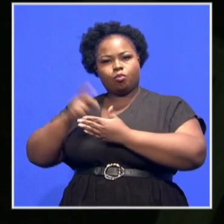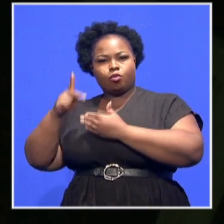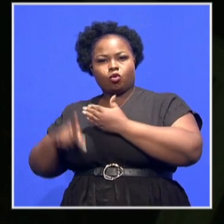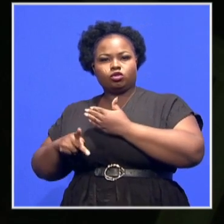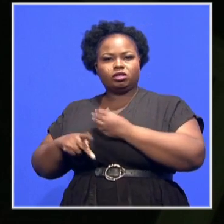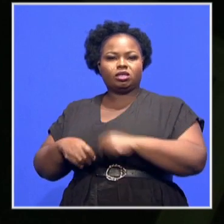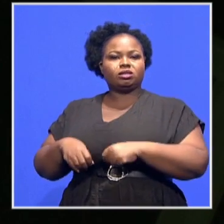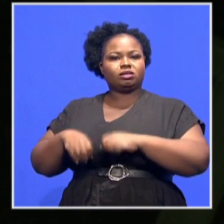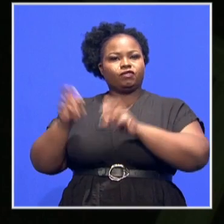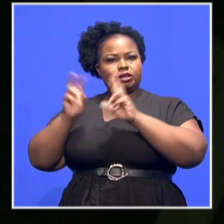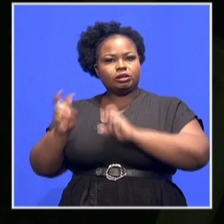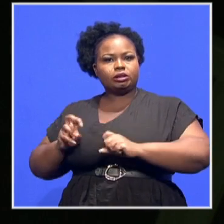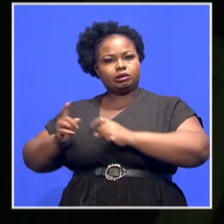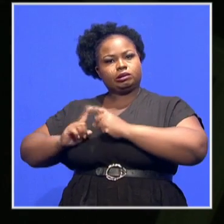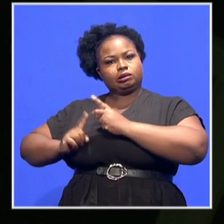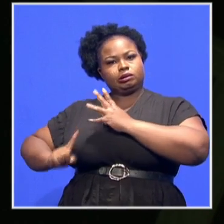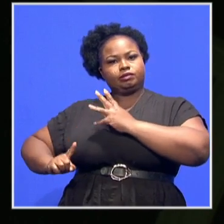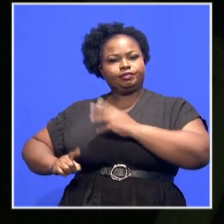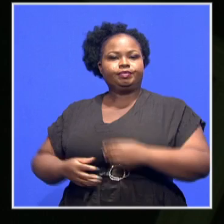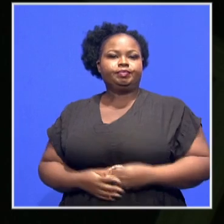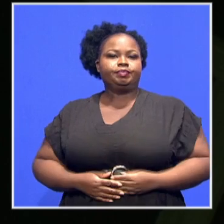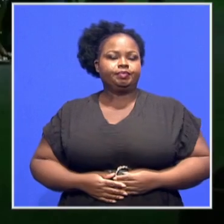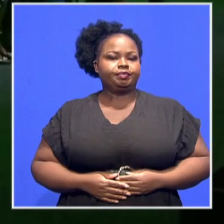Minister Mantashe,